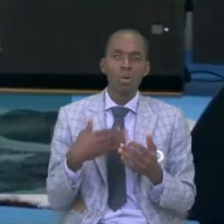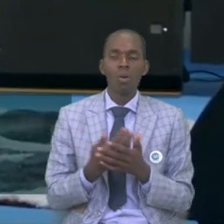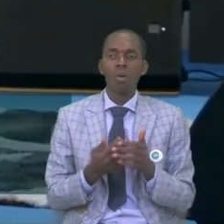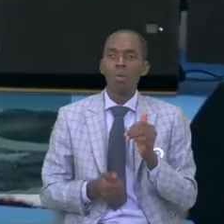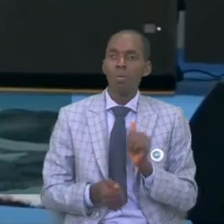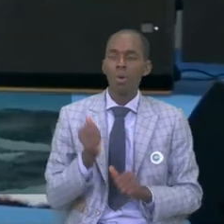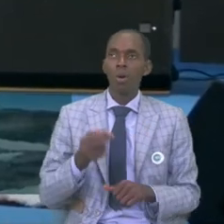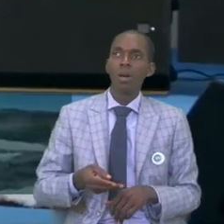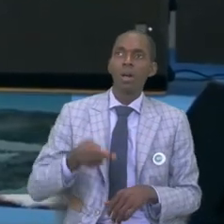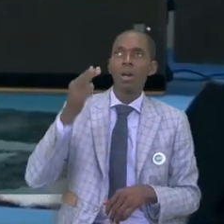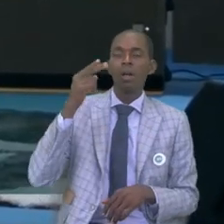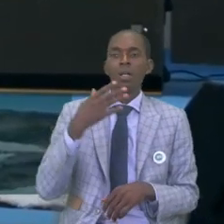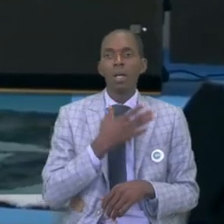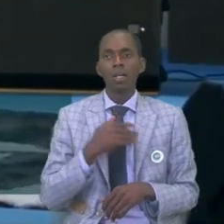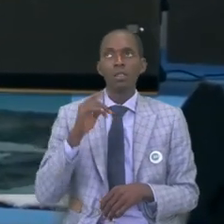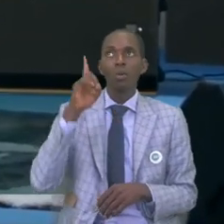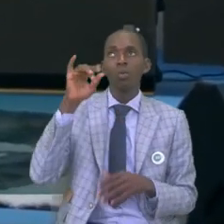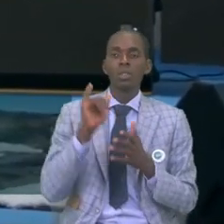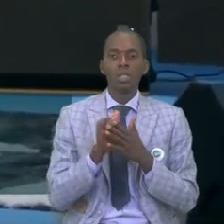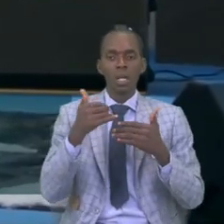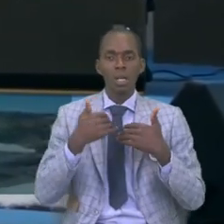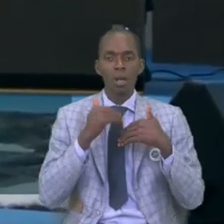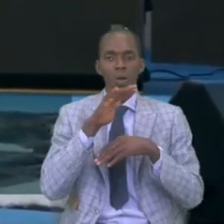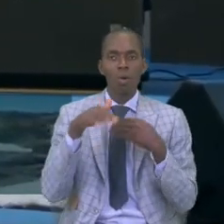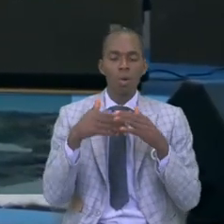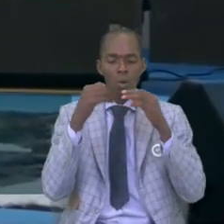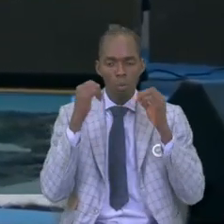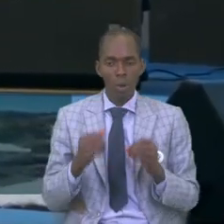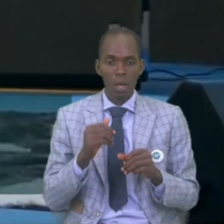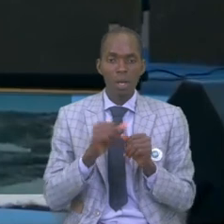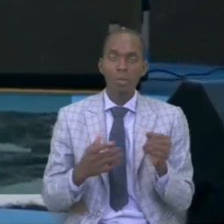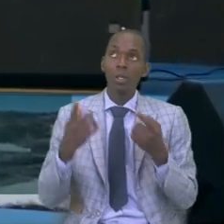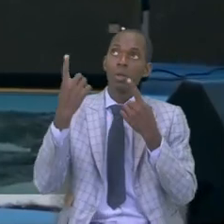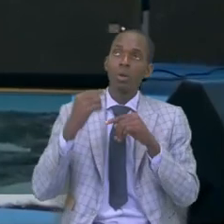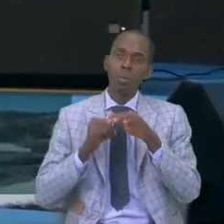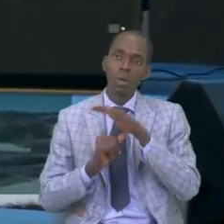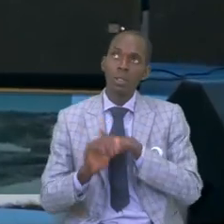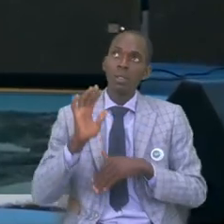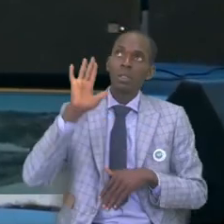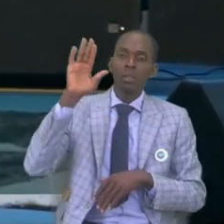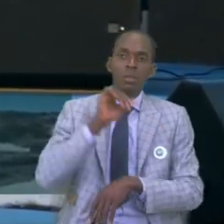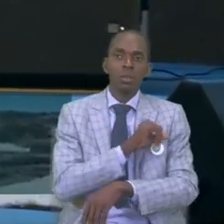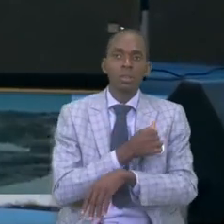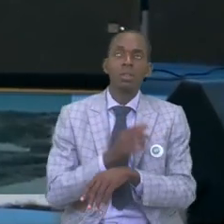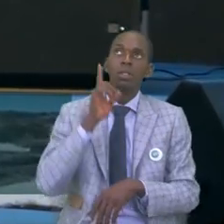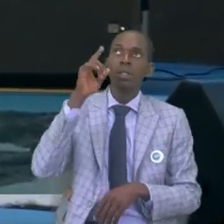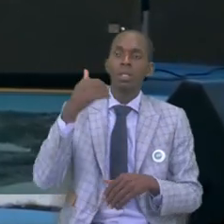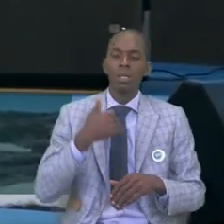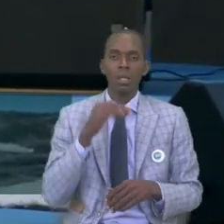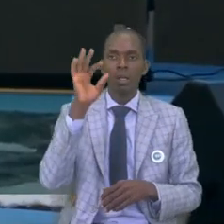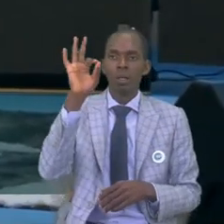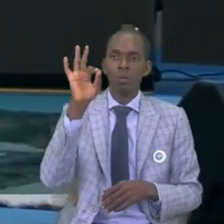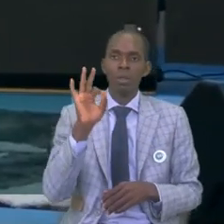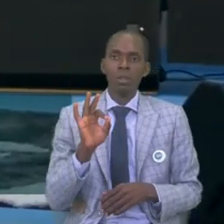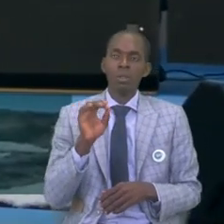the one that has all power, and everything comes under his authority, he has appointed